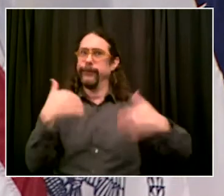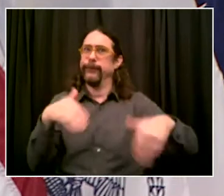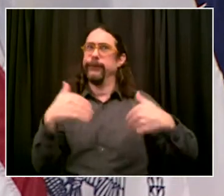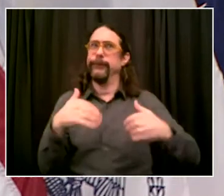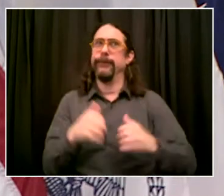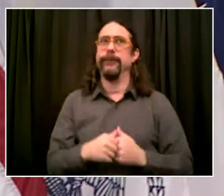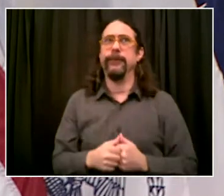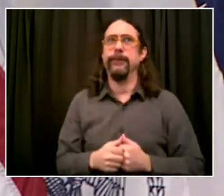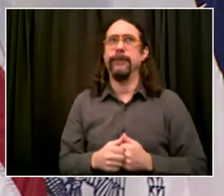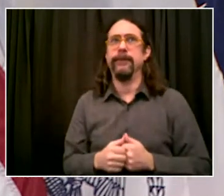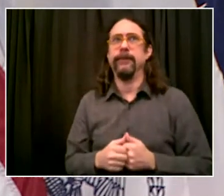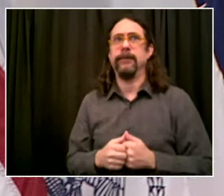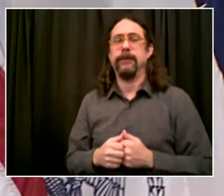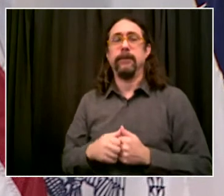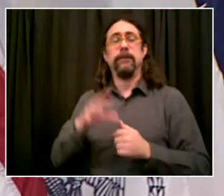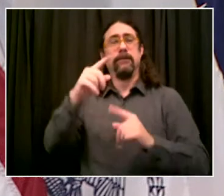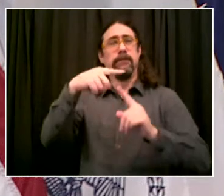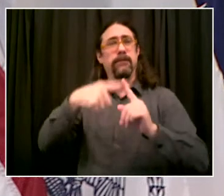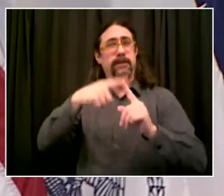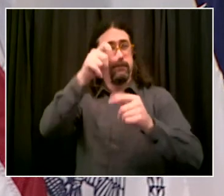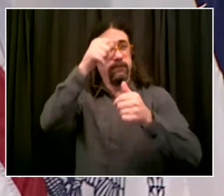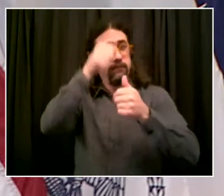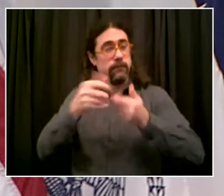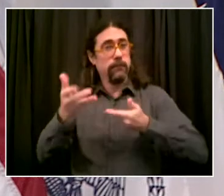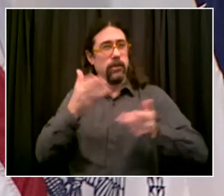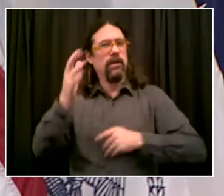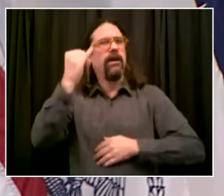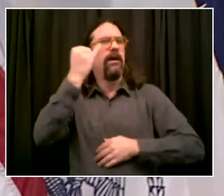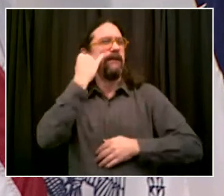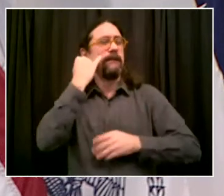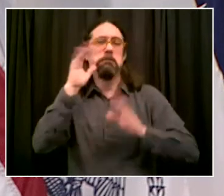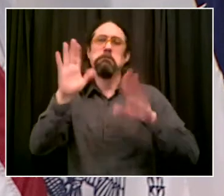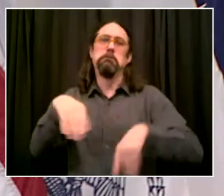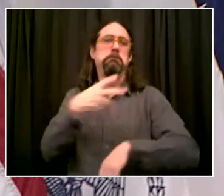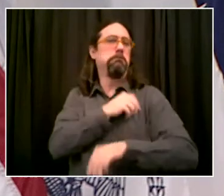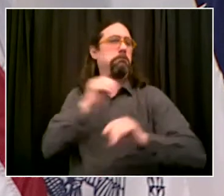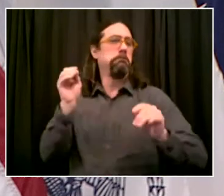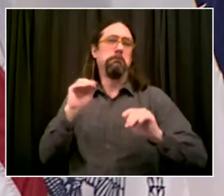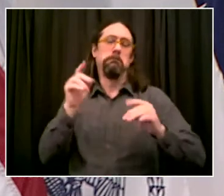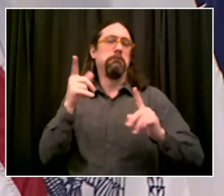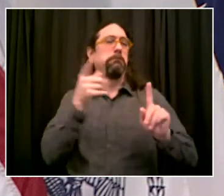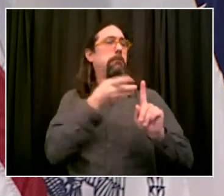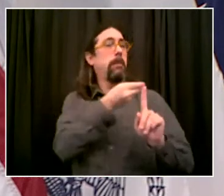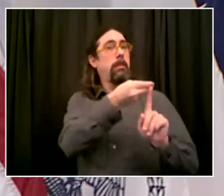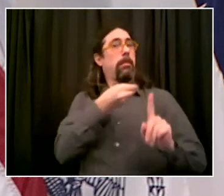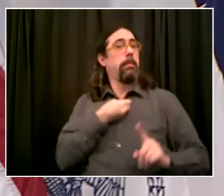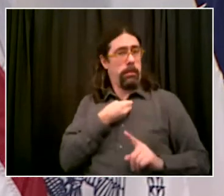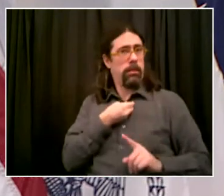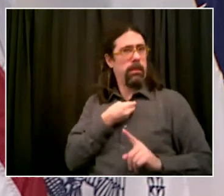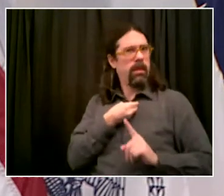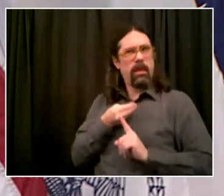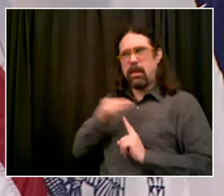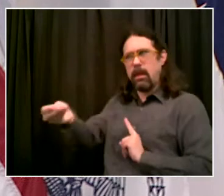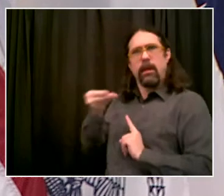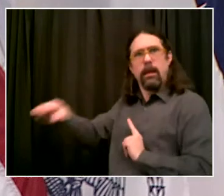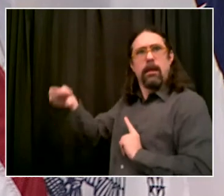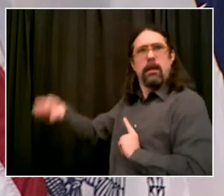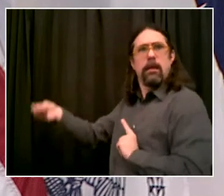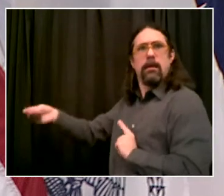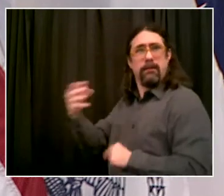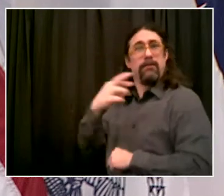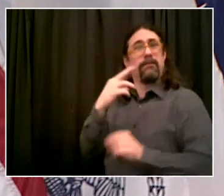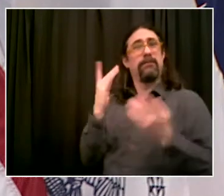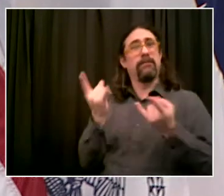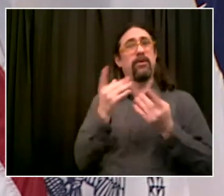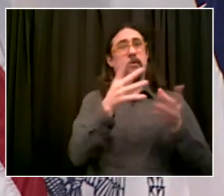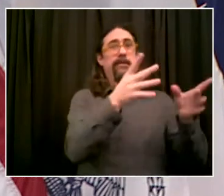I imagine some will not choose to, but those who do choose to should have that right. But what we need to address the whole problem